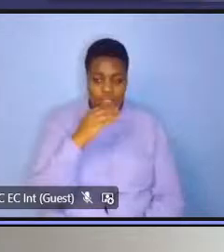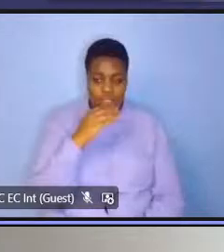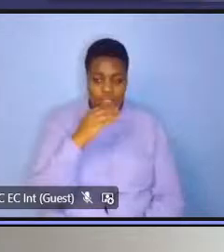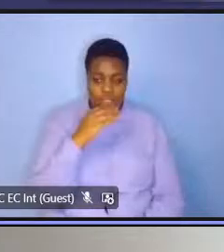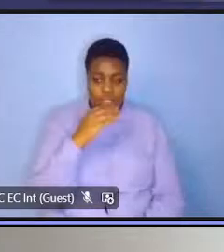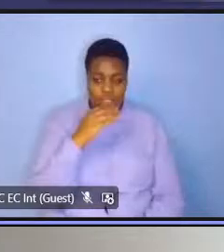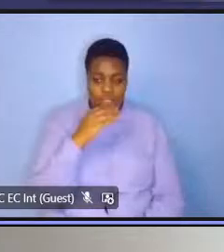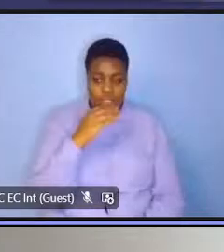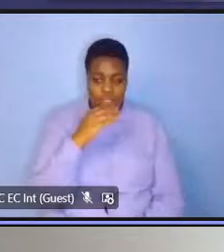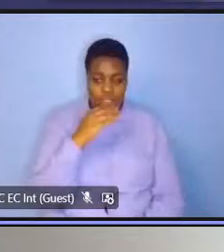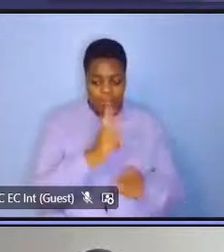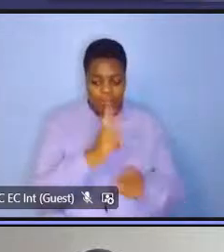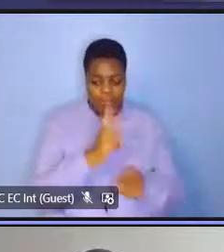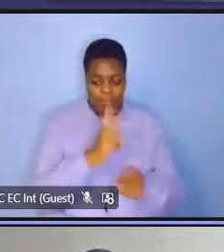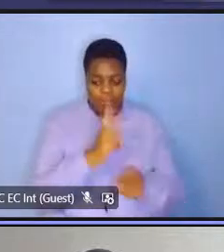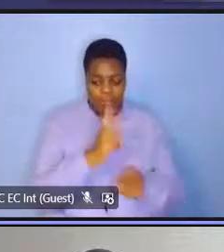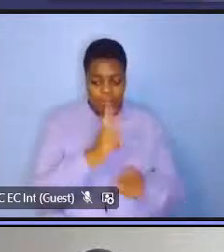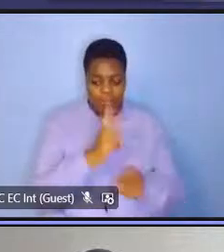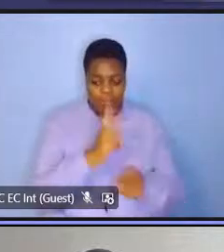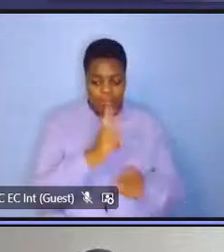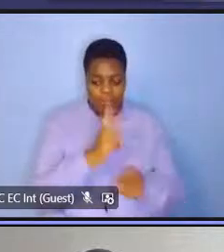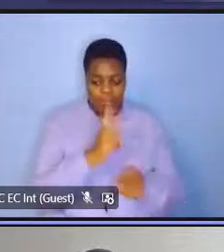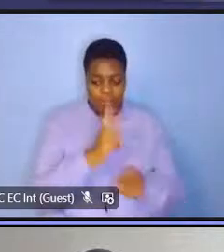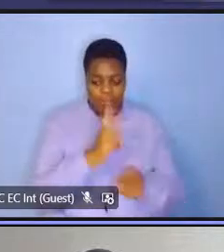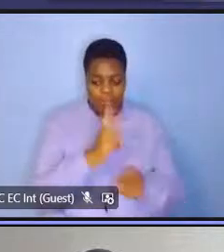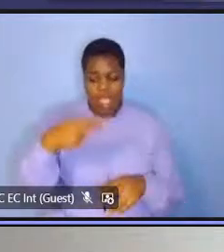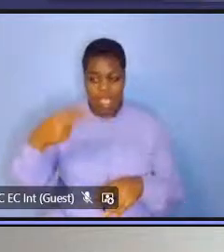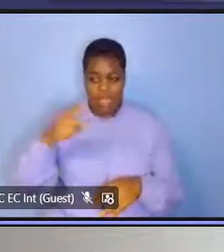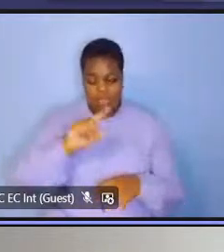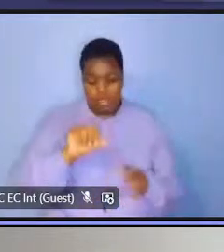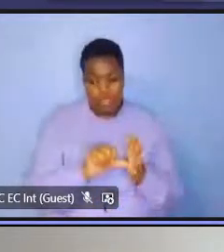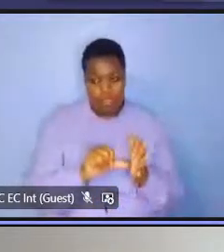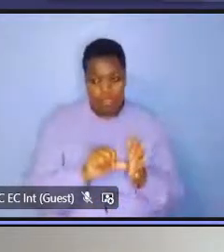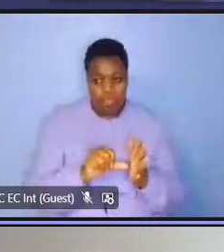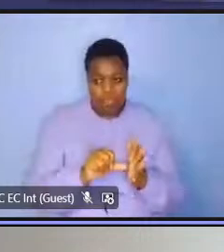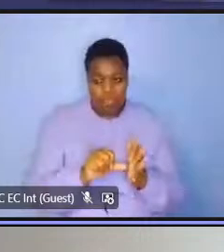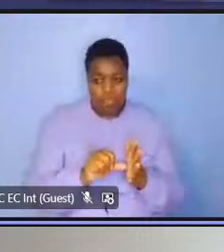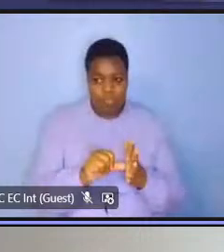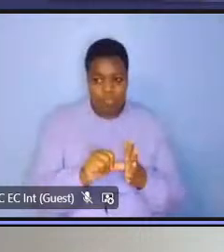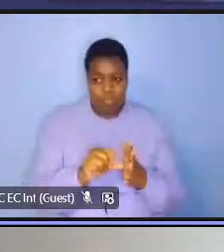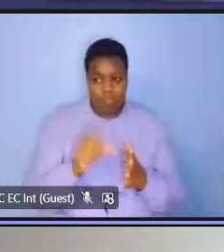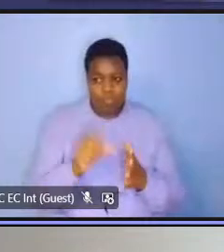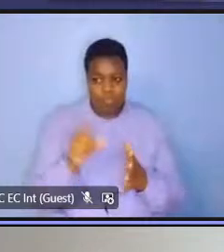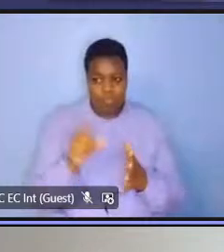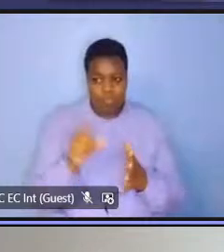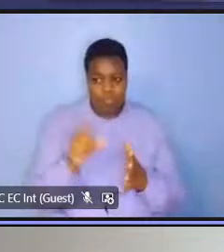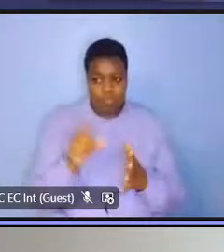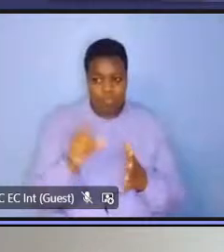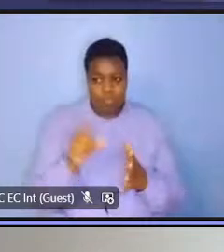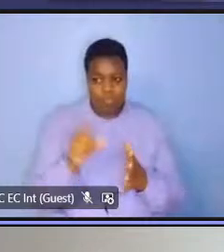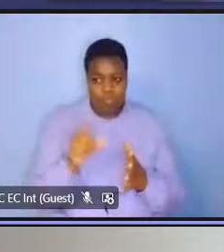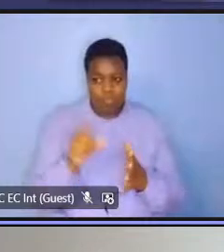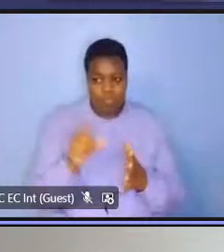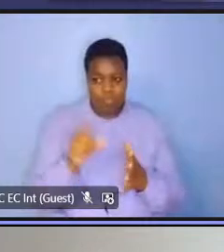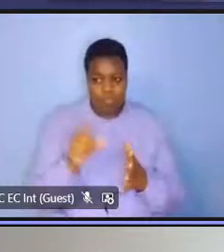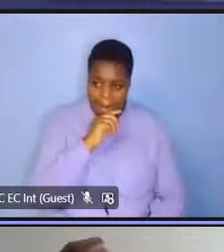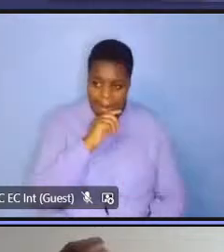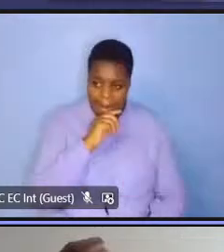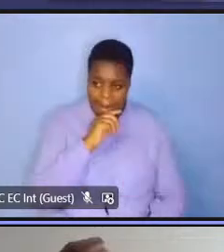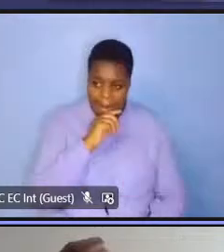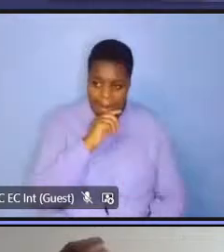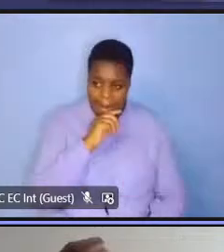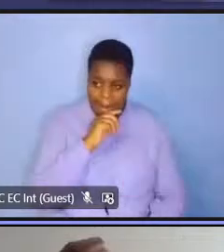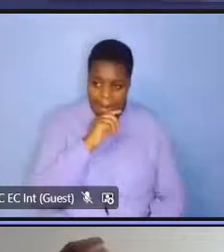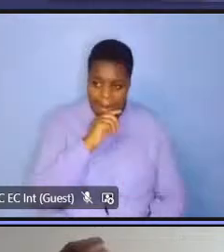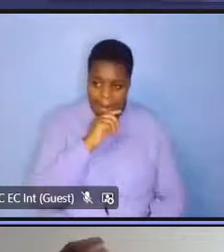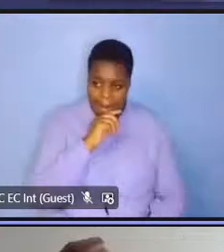to highlight some of the few points building on what he has already touched on. Okay,